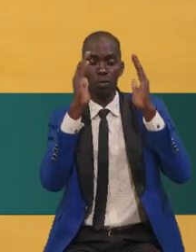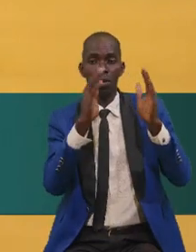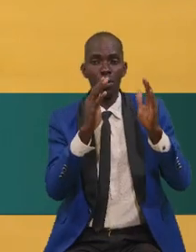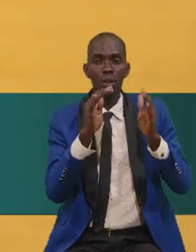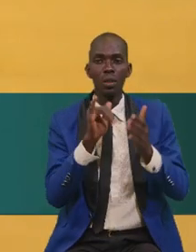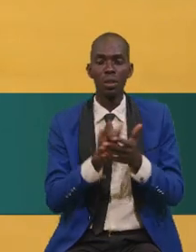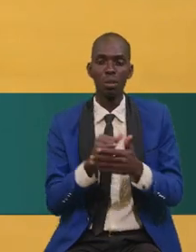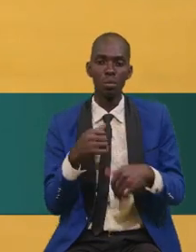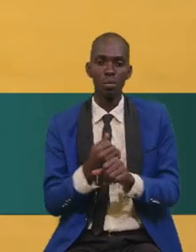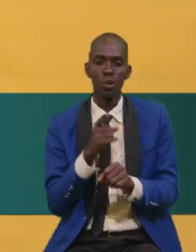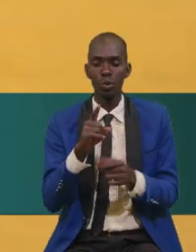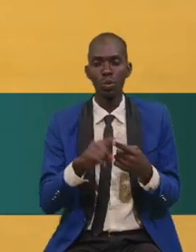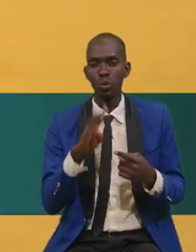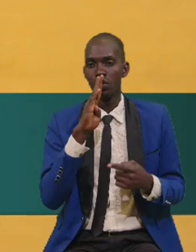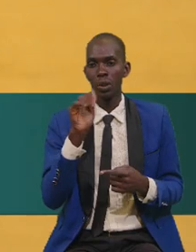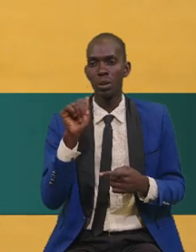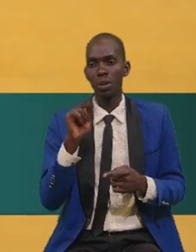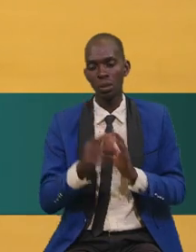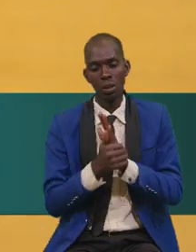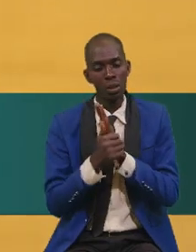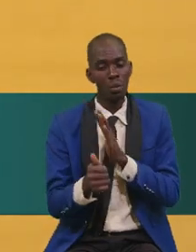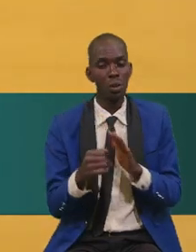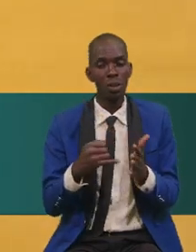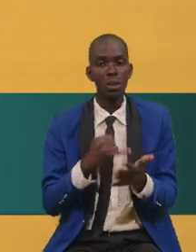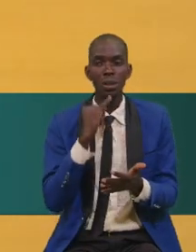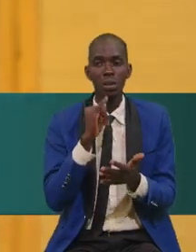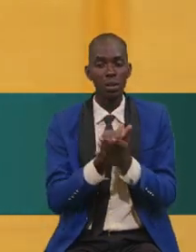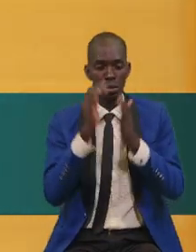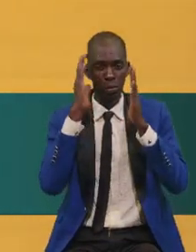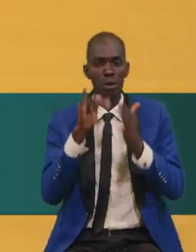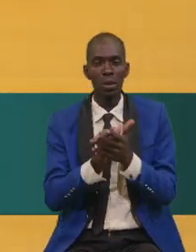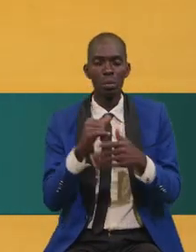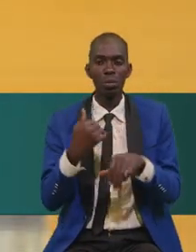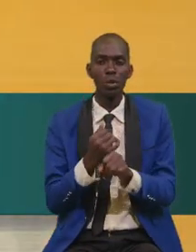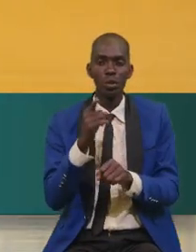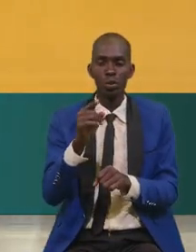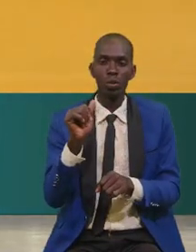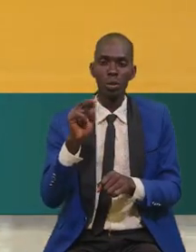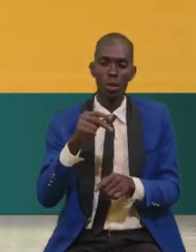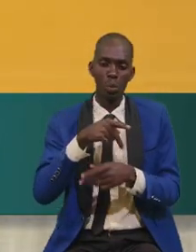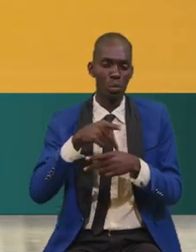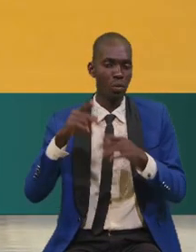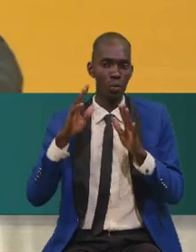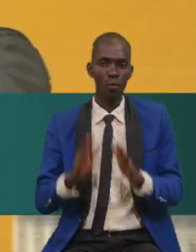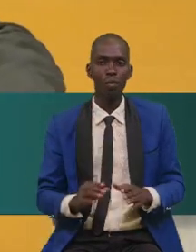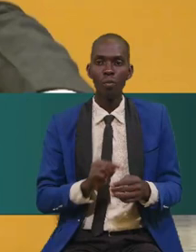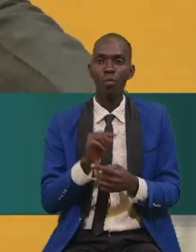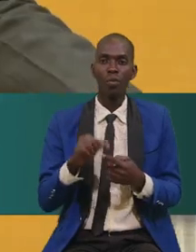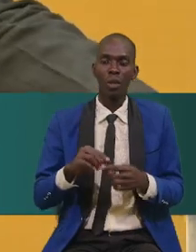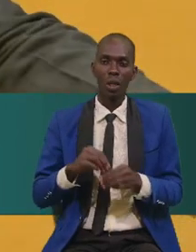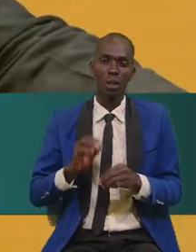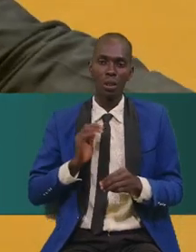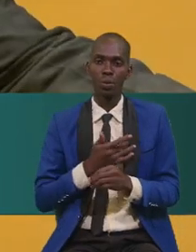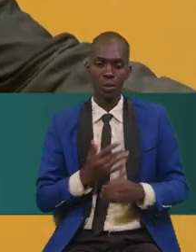is that focus that makes a professional. When in our lives, in our calling, and we have been, you